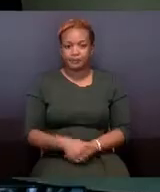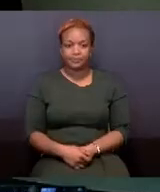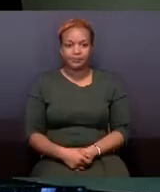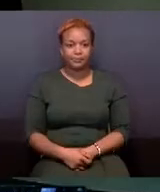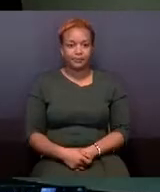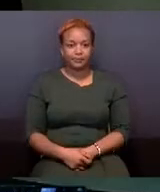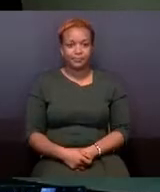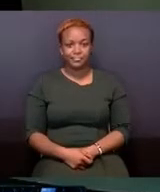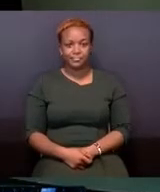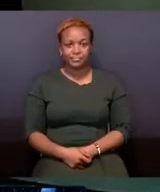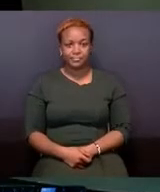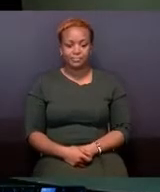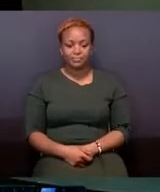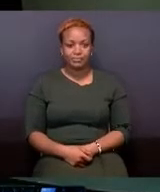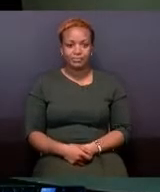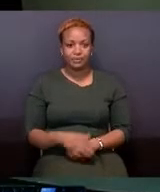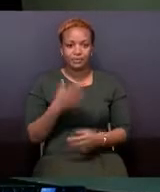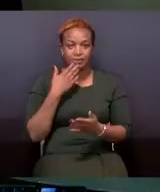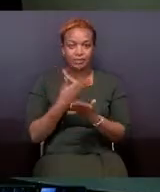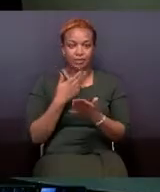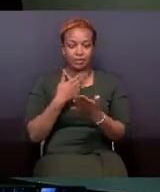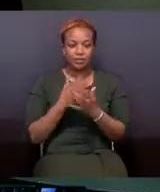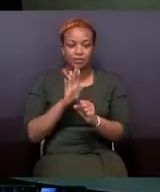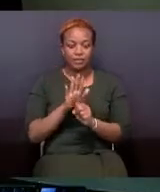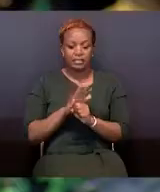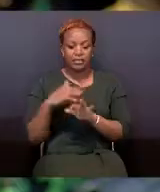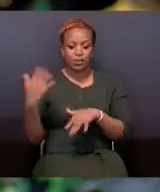Thank you very much, our moderator, and welcome back home.